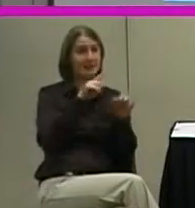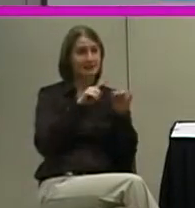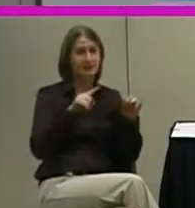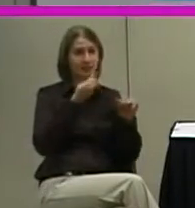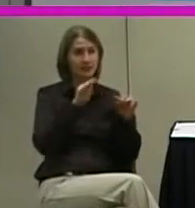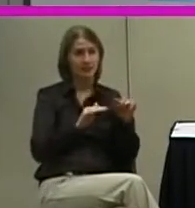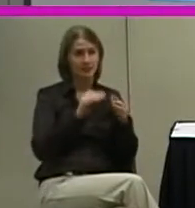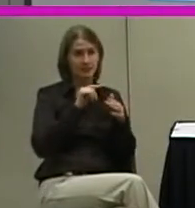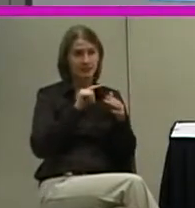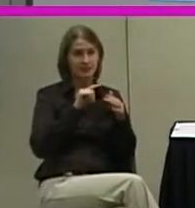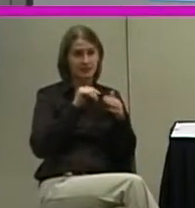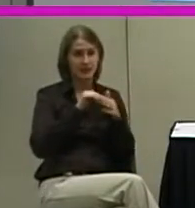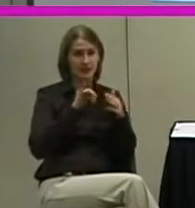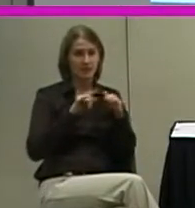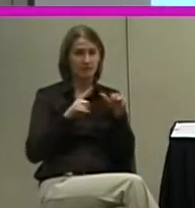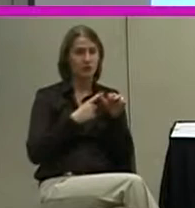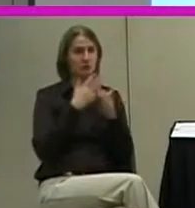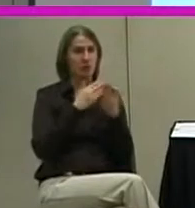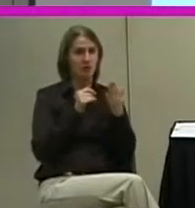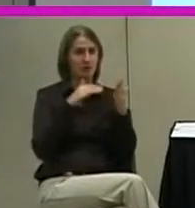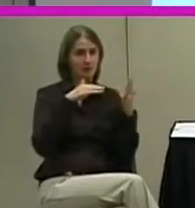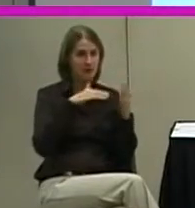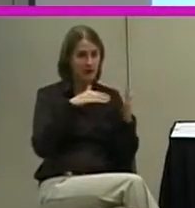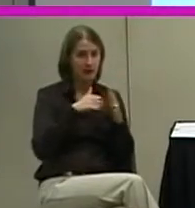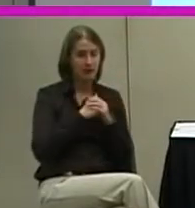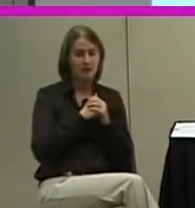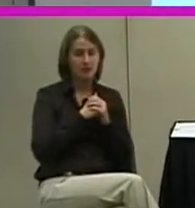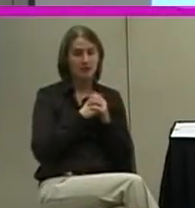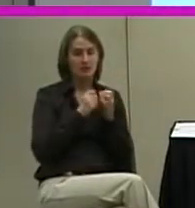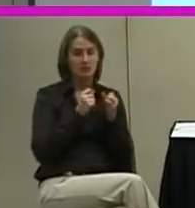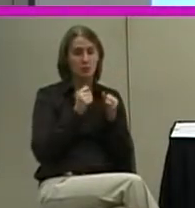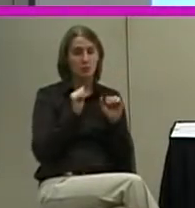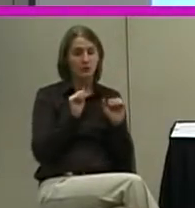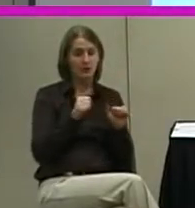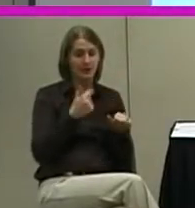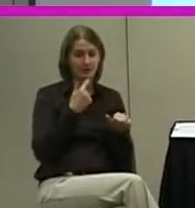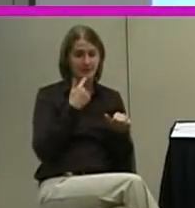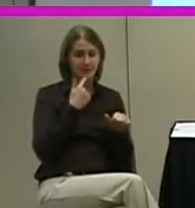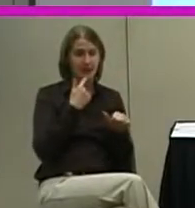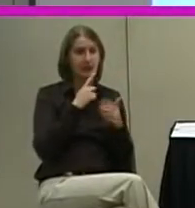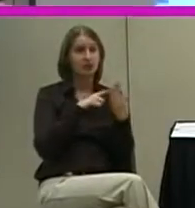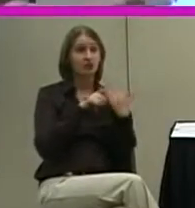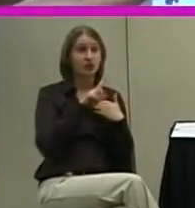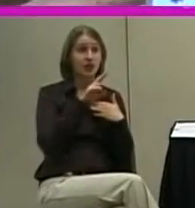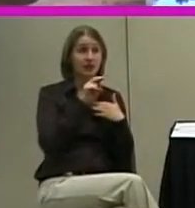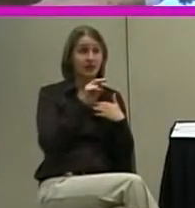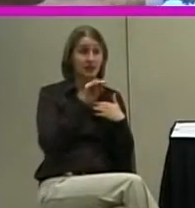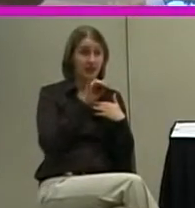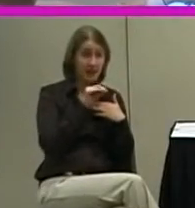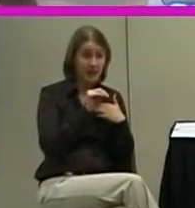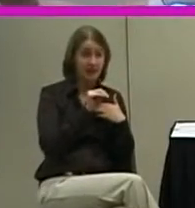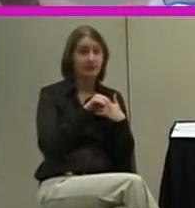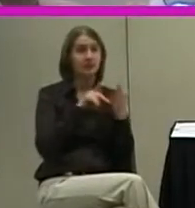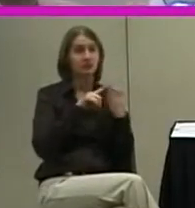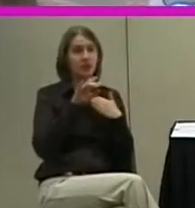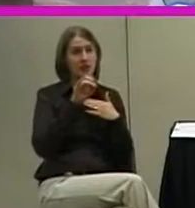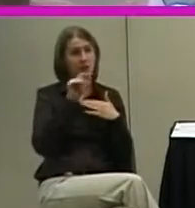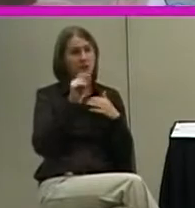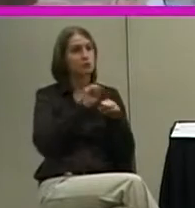first cohort of the study. So we could say check-in, check-out is working for number